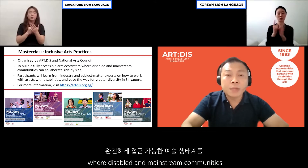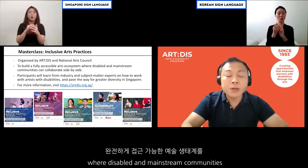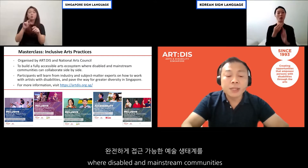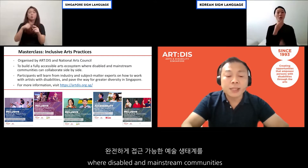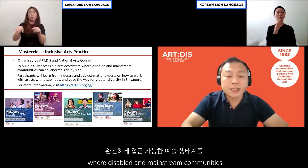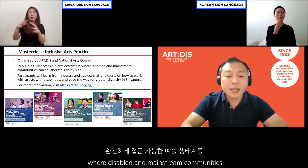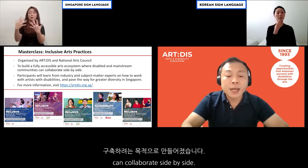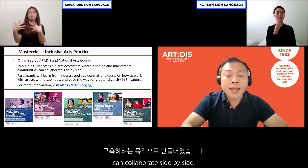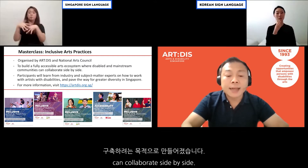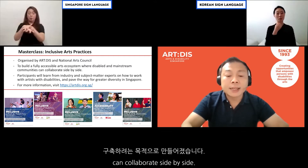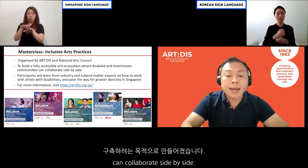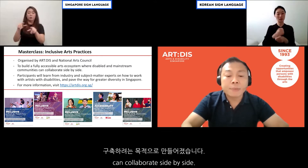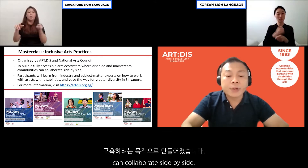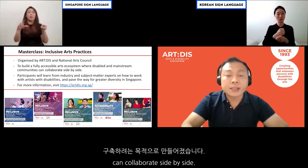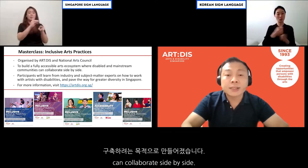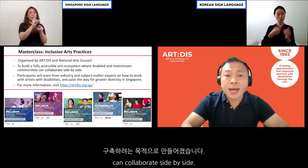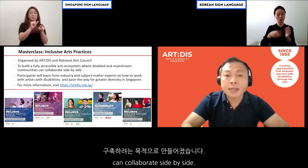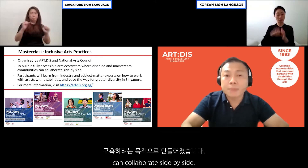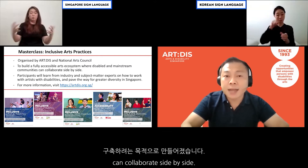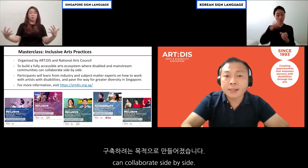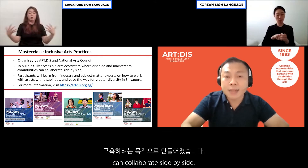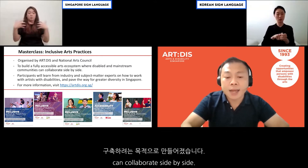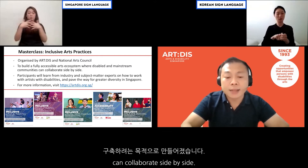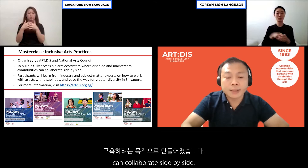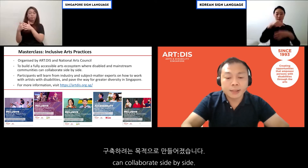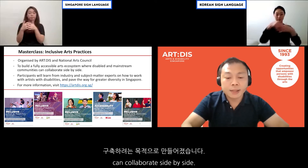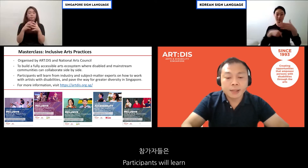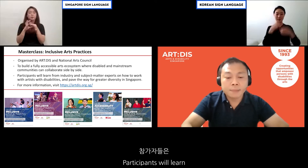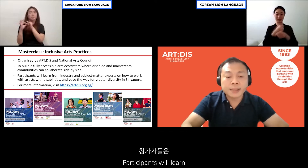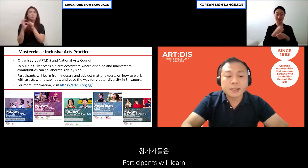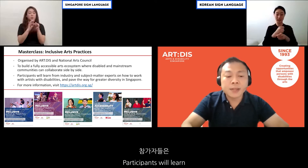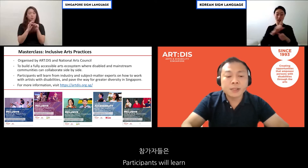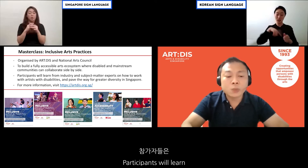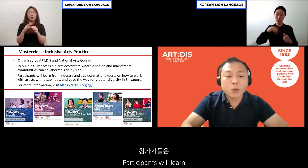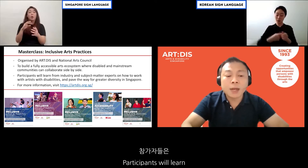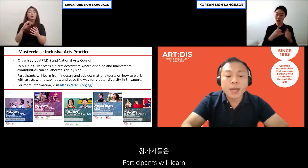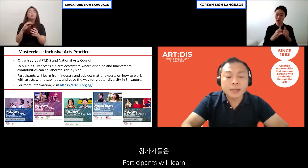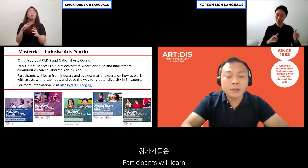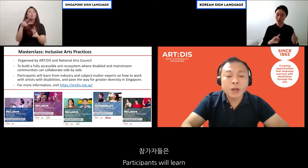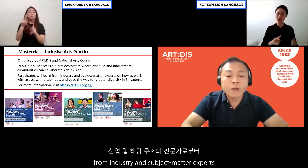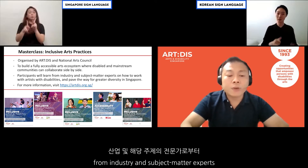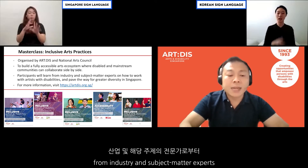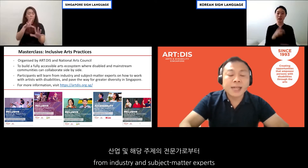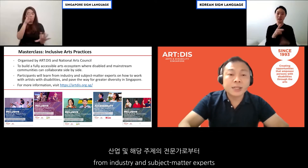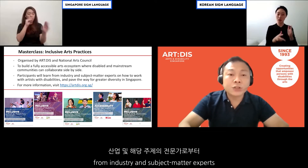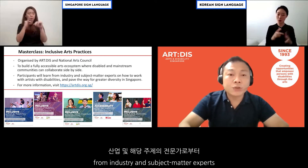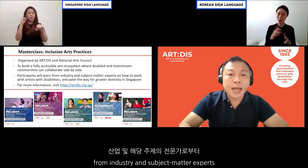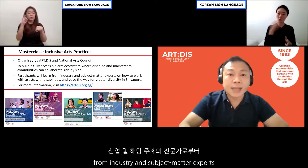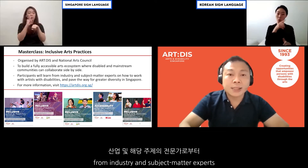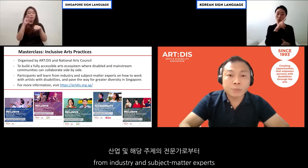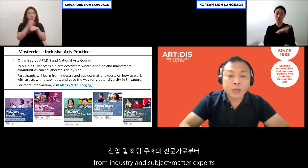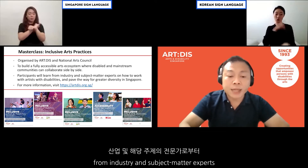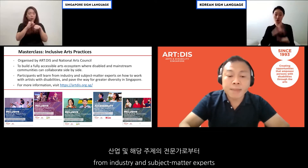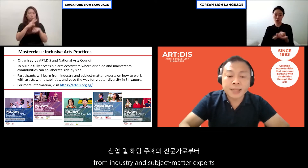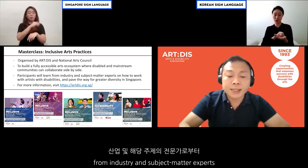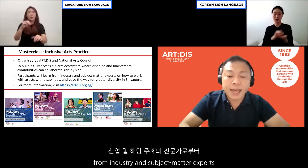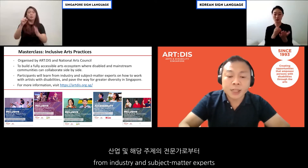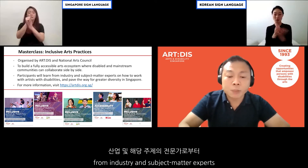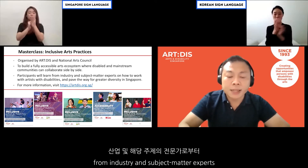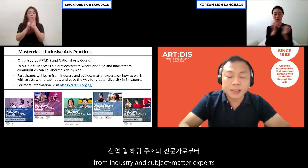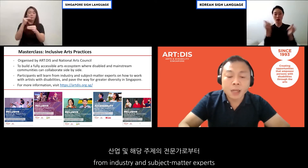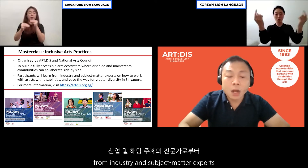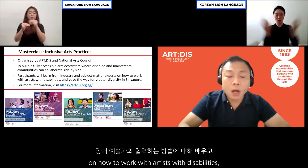mainstream communities can collaborate side by side. Participants will learn from industry and subject